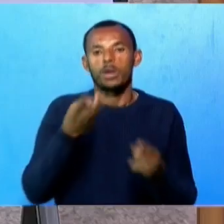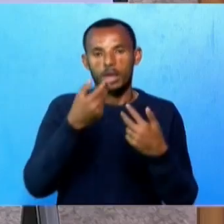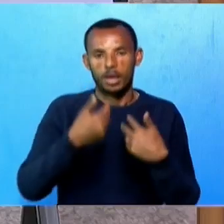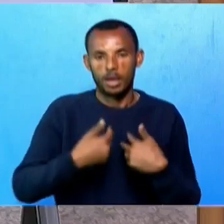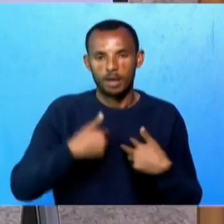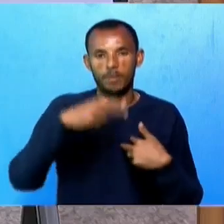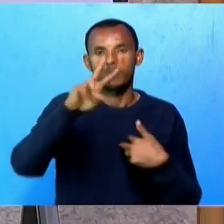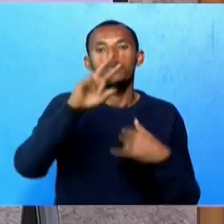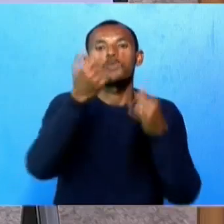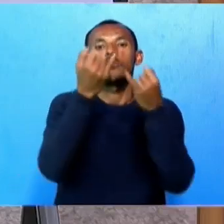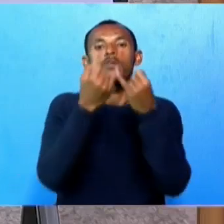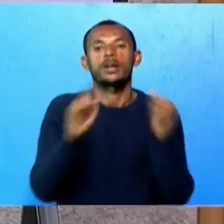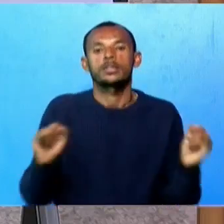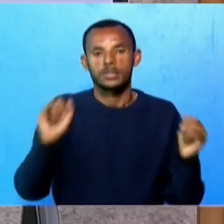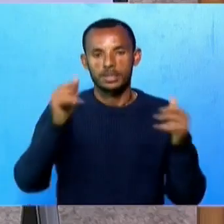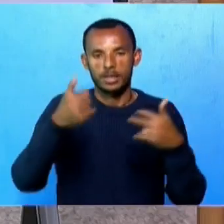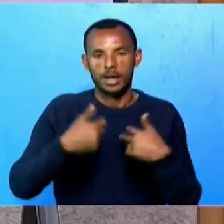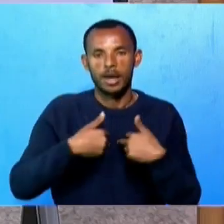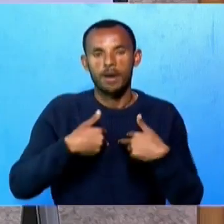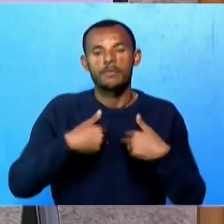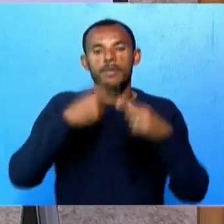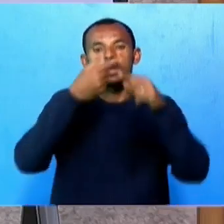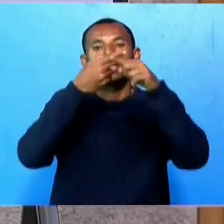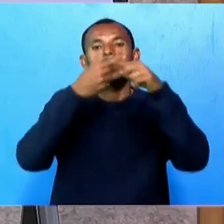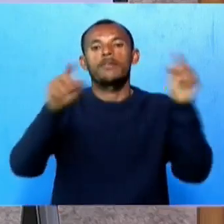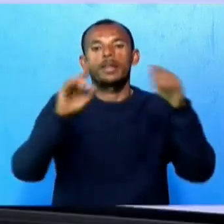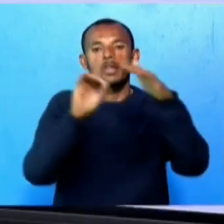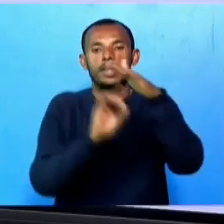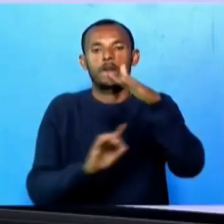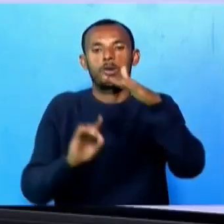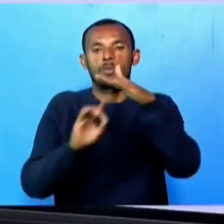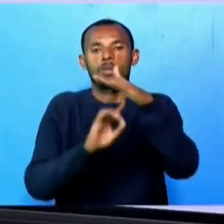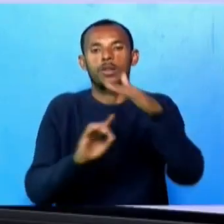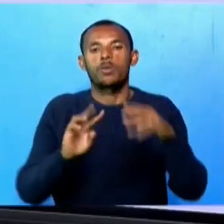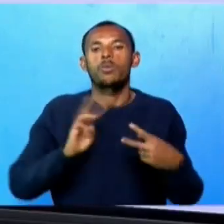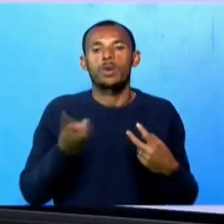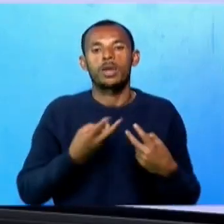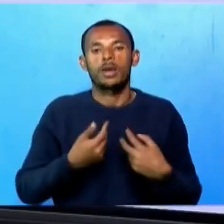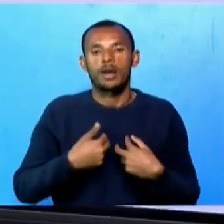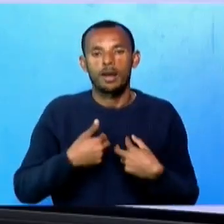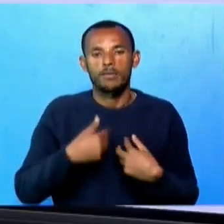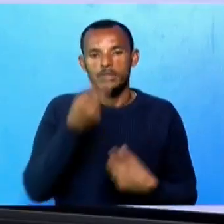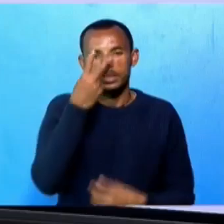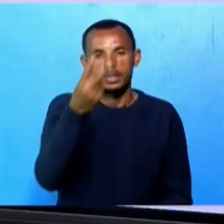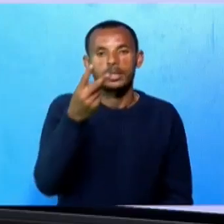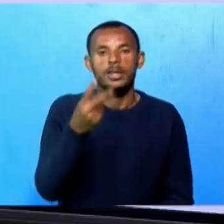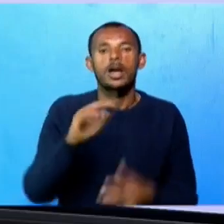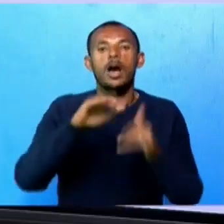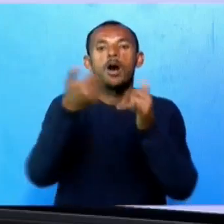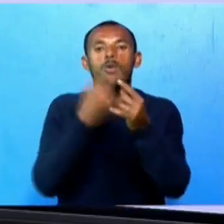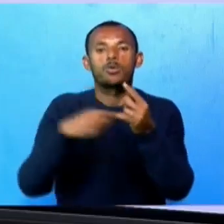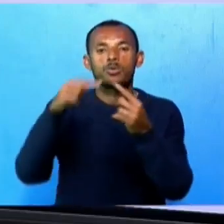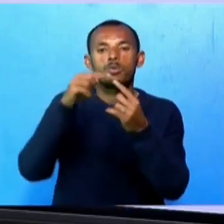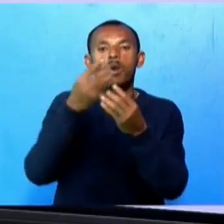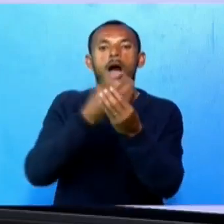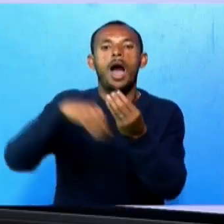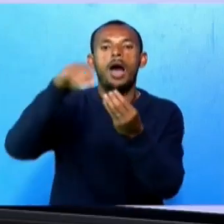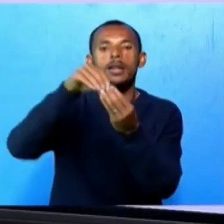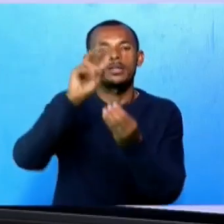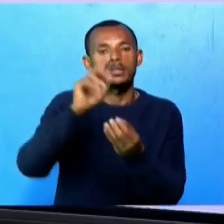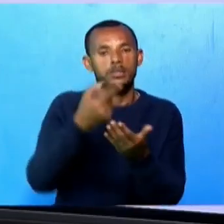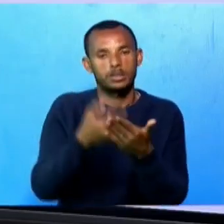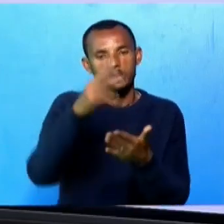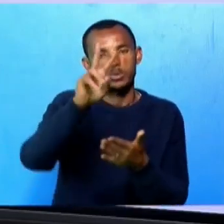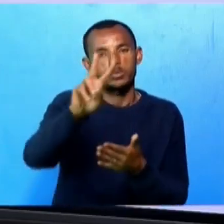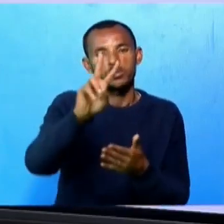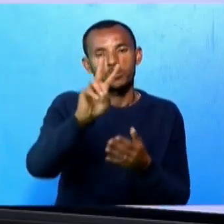two fractions having different denominator, we have seen how to add these two fractions